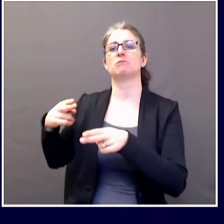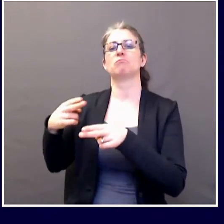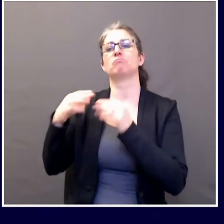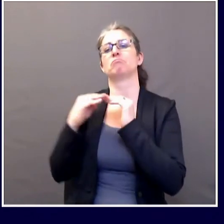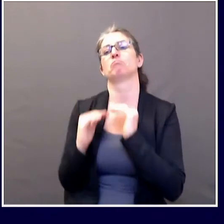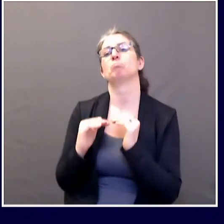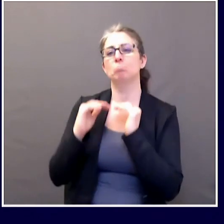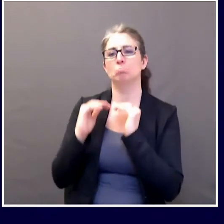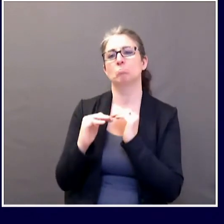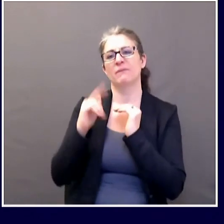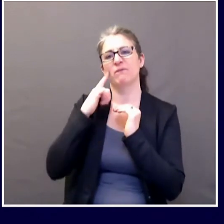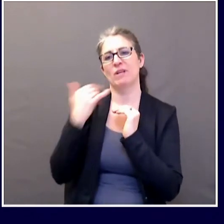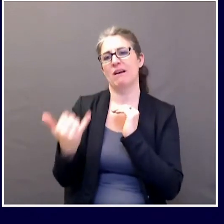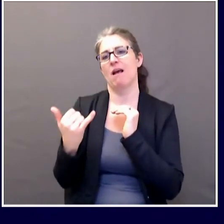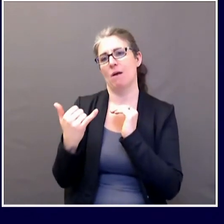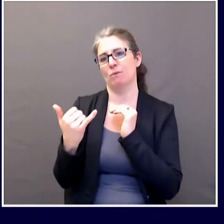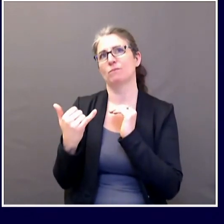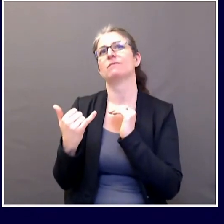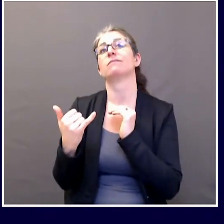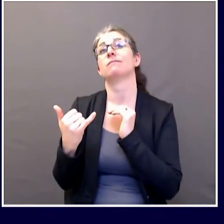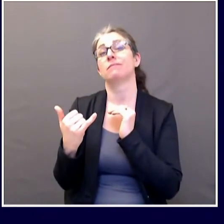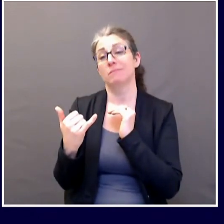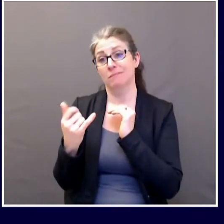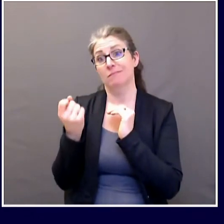immunity starting to take hold in small terms.